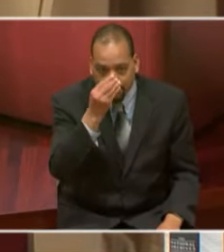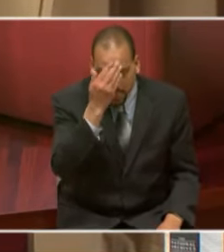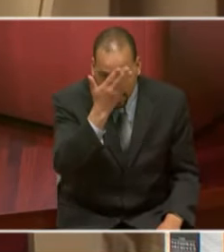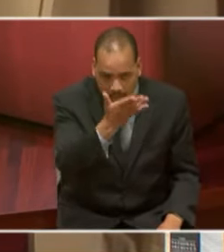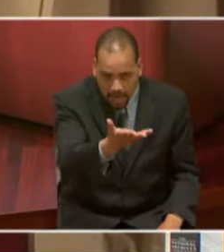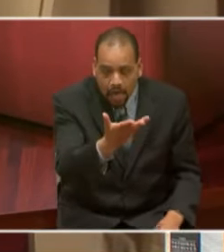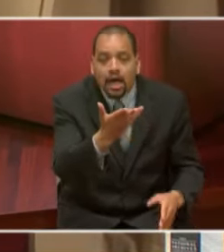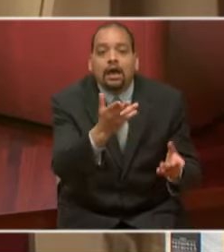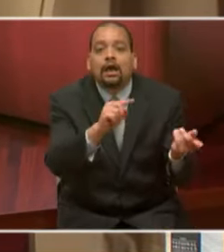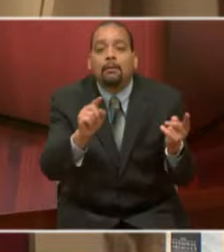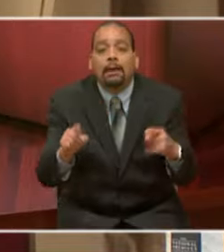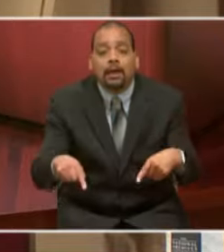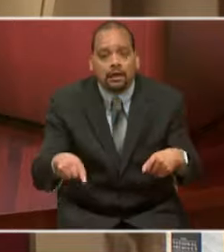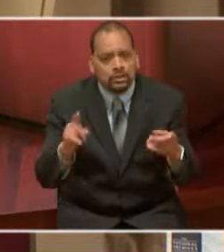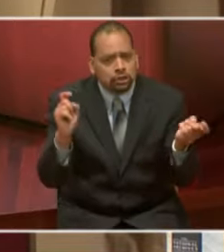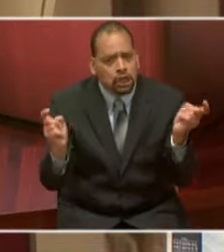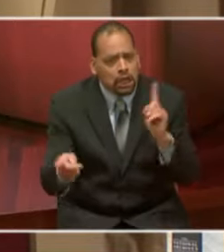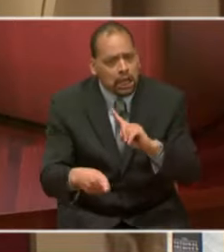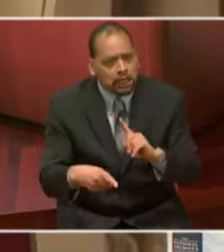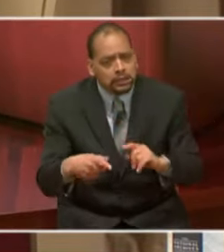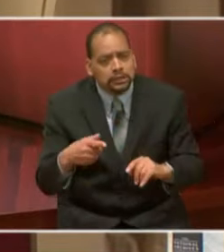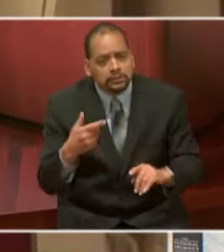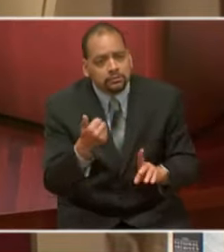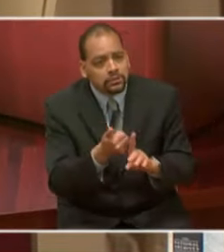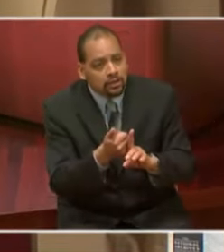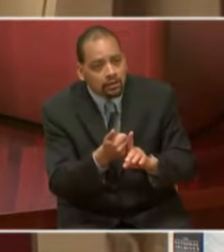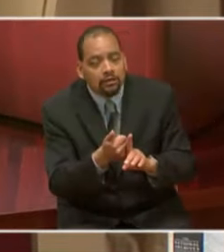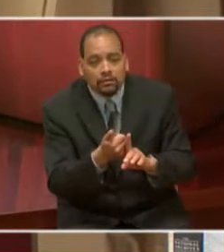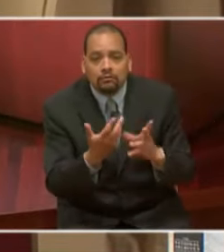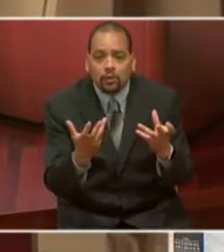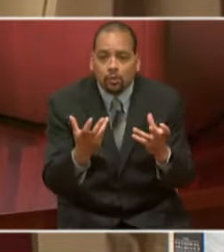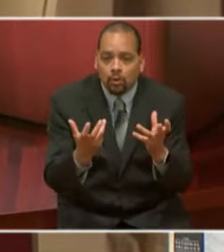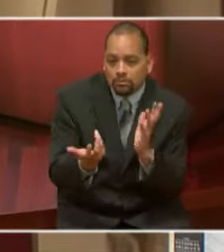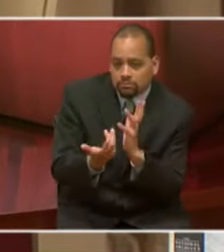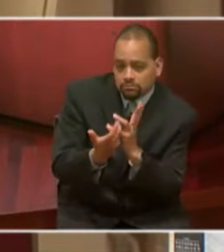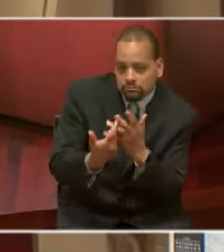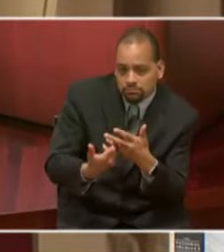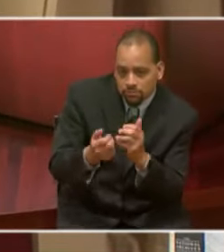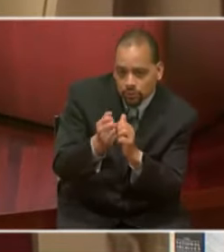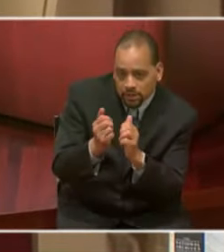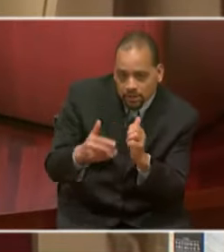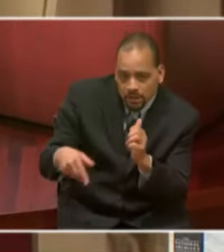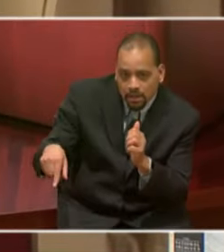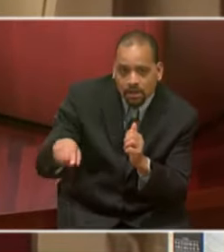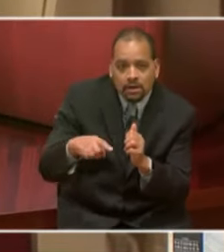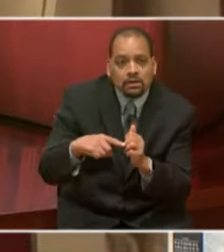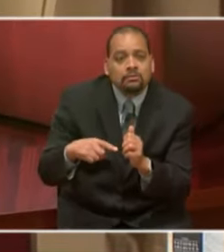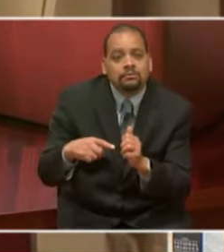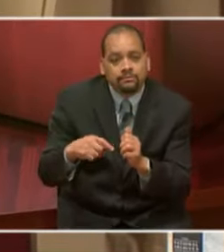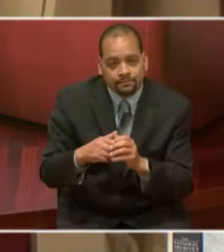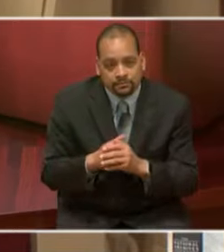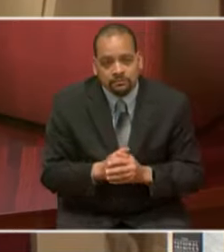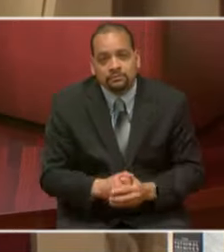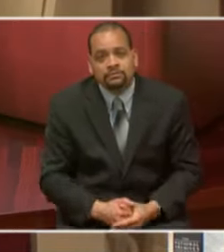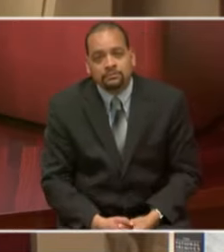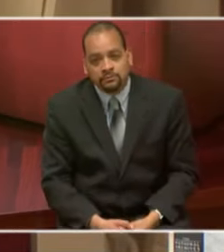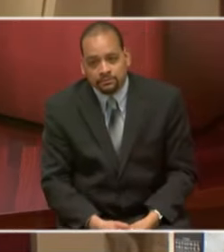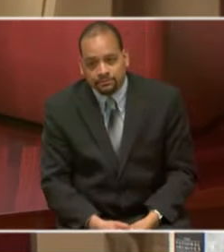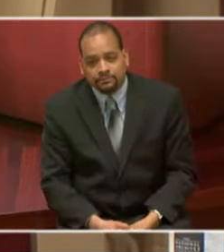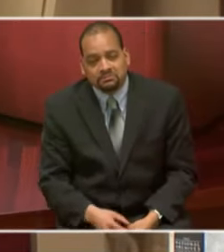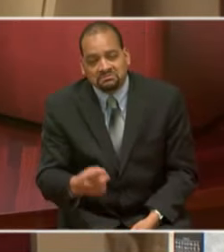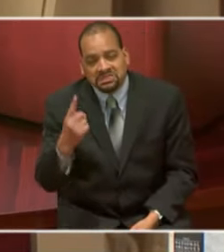That's the good society. It's a better society. A society at peace with itself.